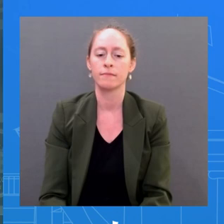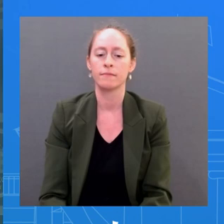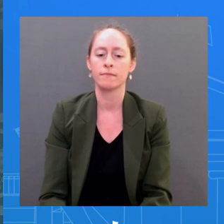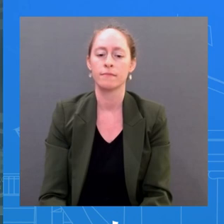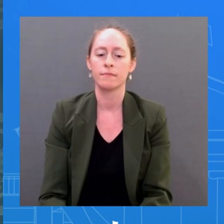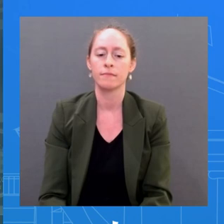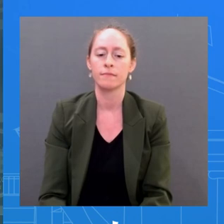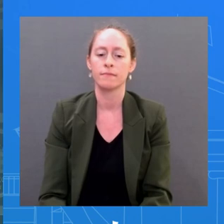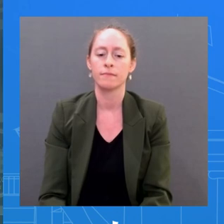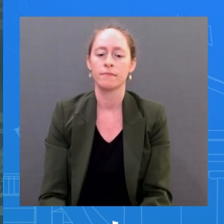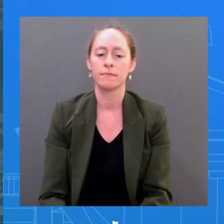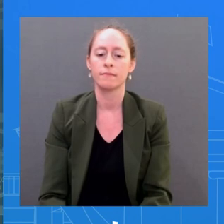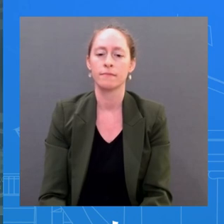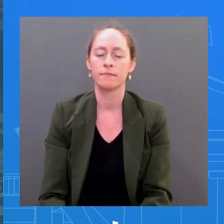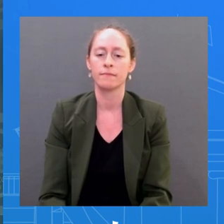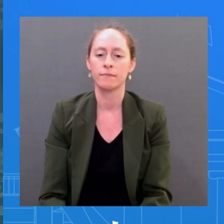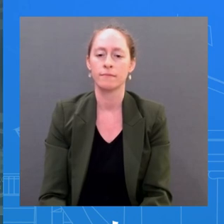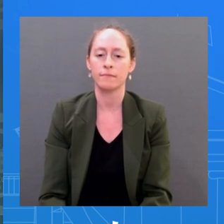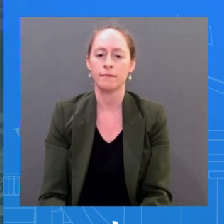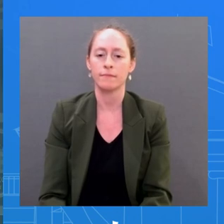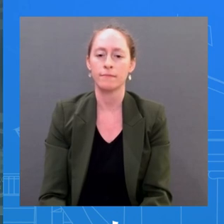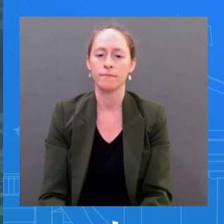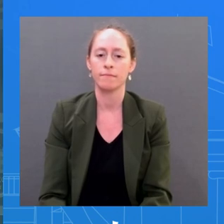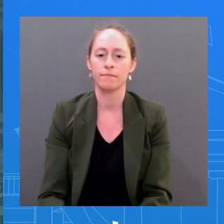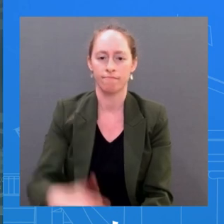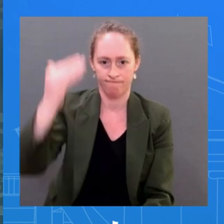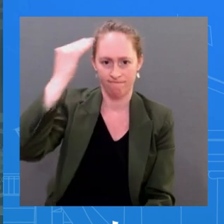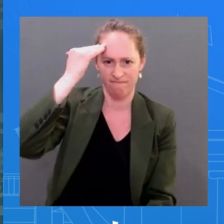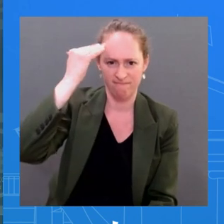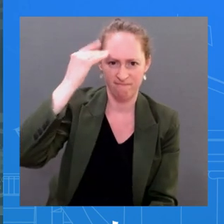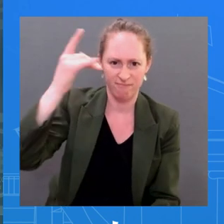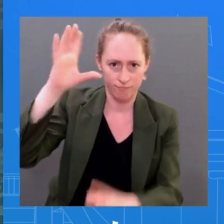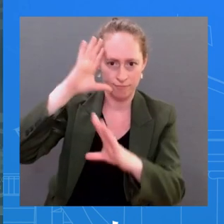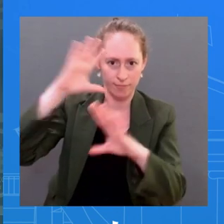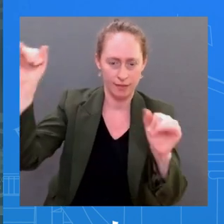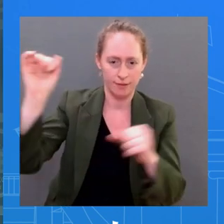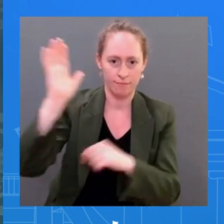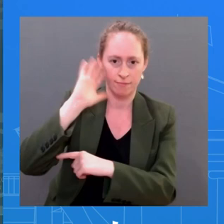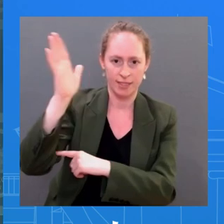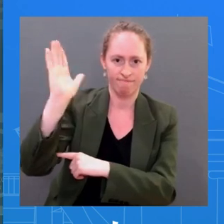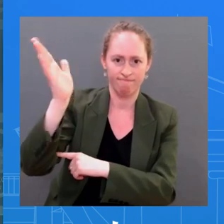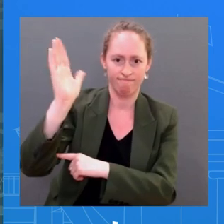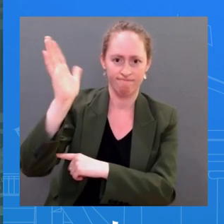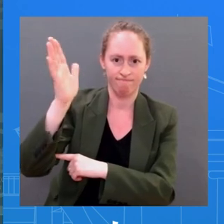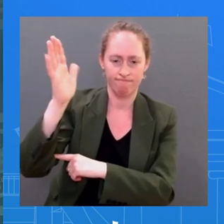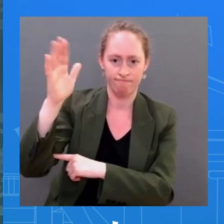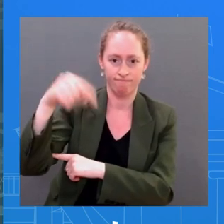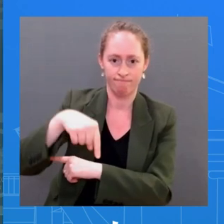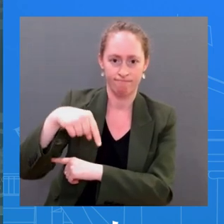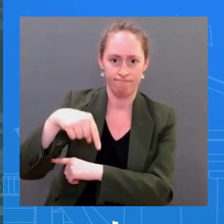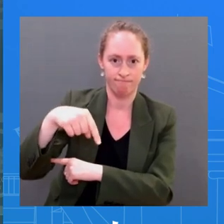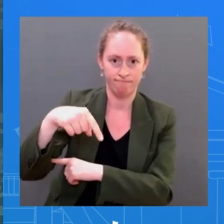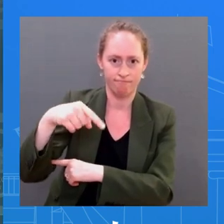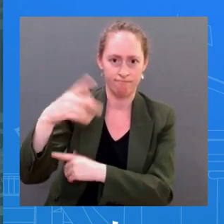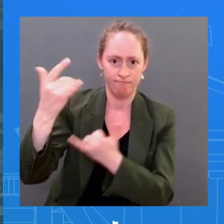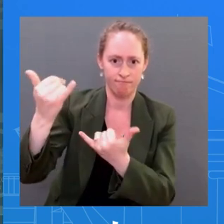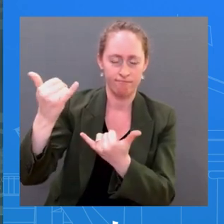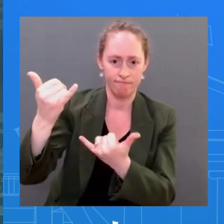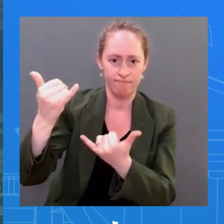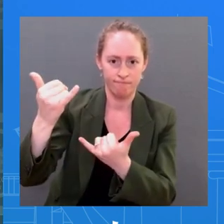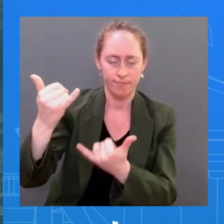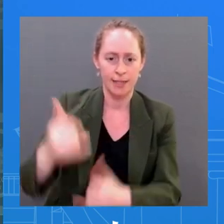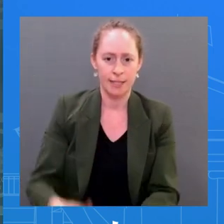I know that the president has an event right after this. I think it's running a few minutes behind. So